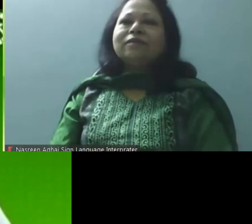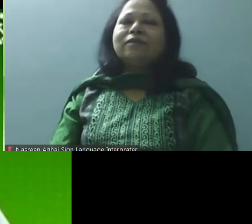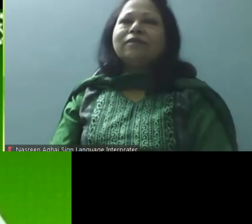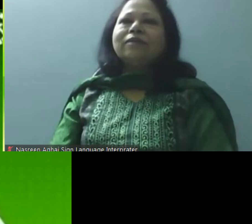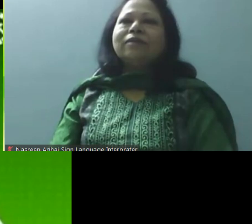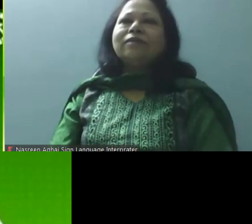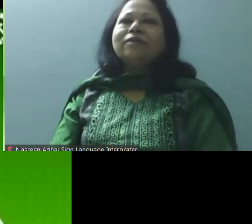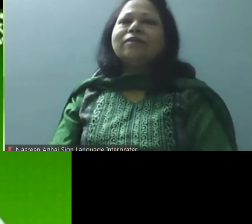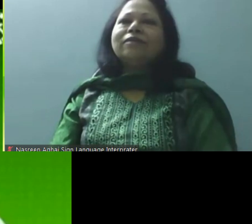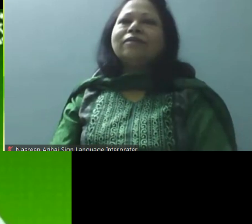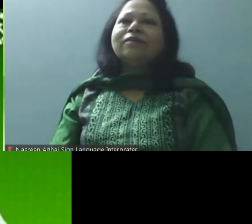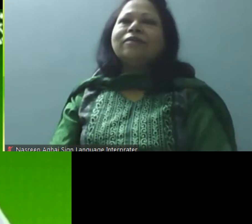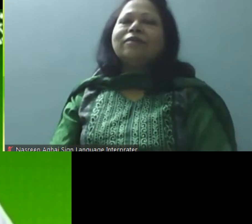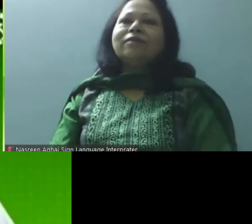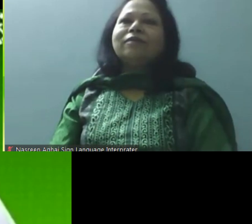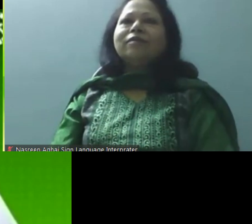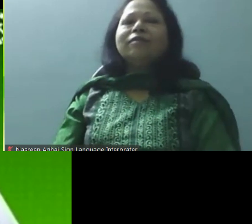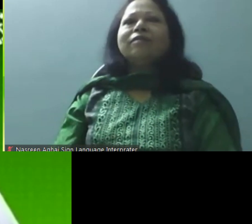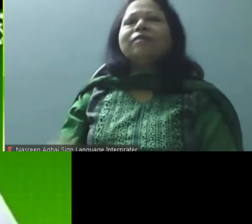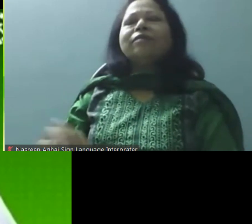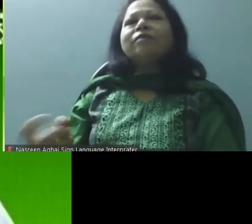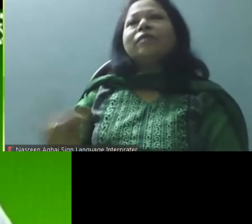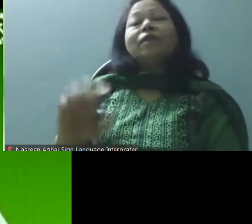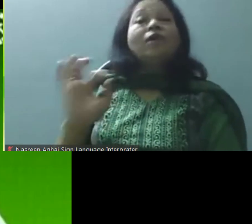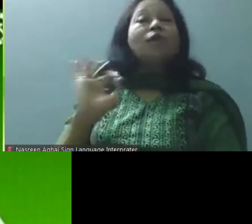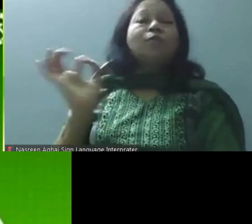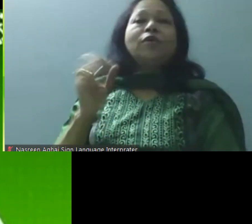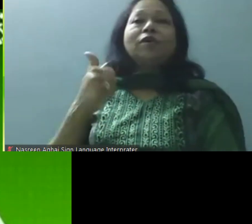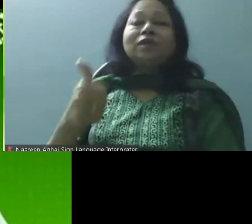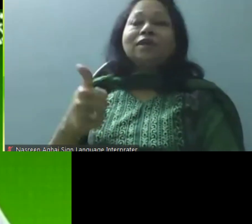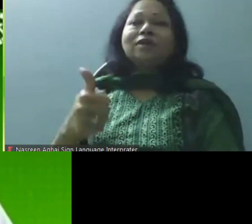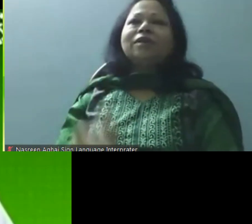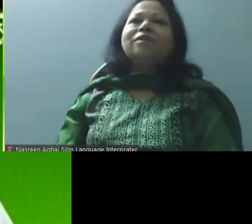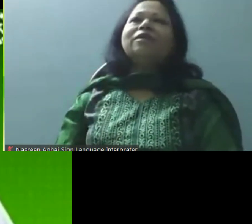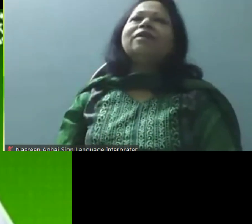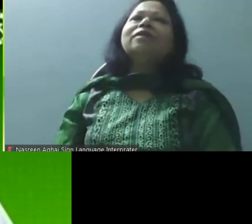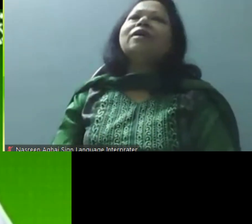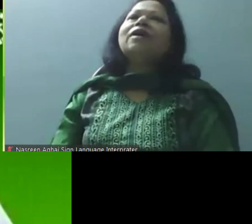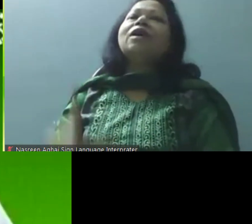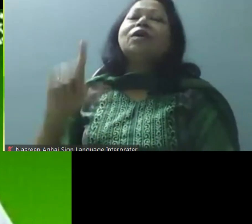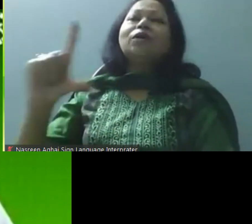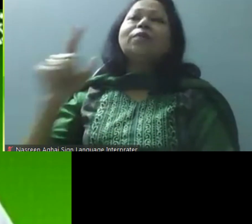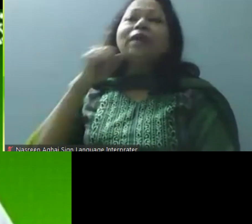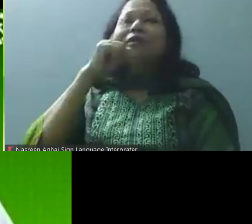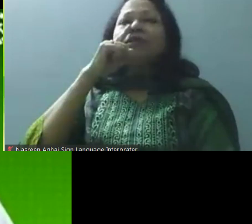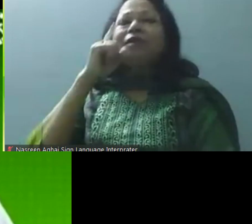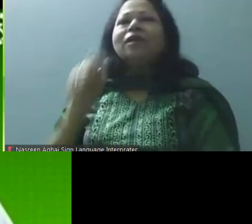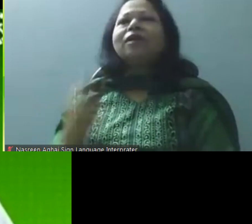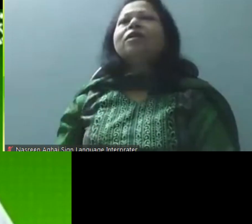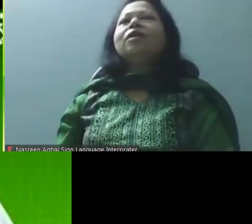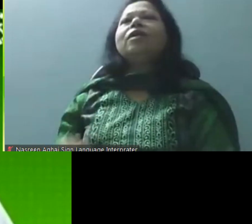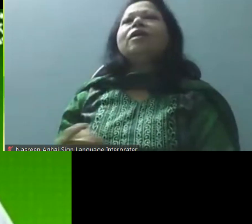Okay, so that was the wonderful, amazing Miss Lubna Smida from Tunisia.